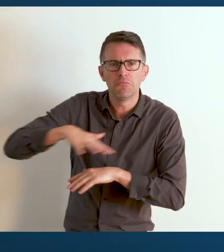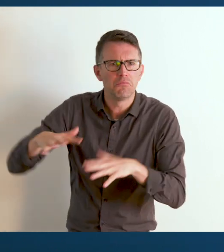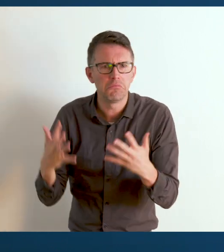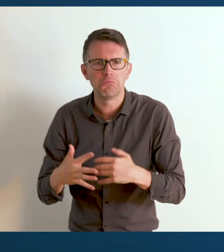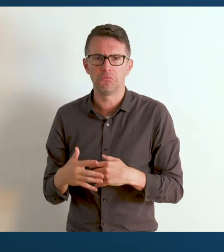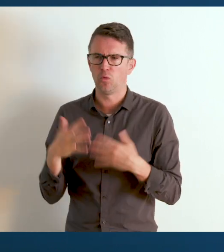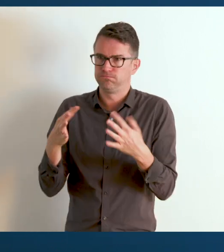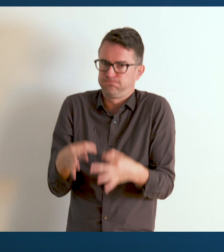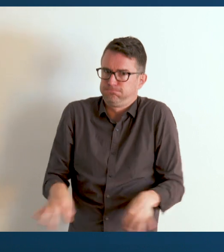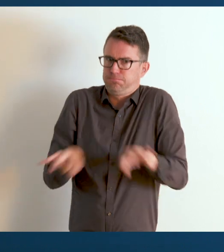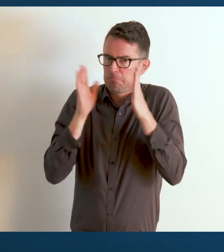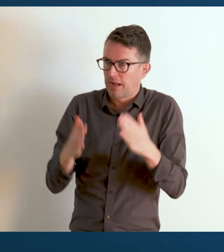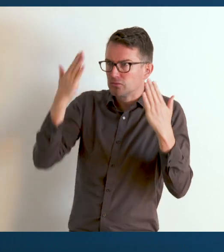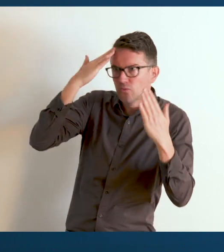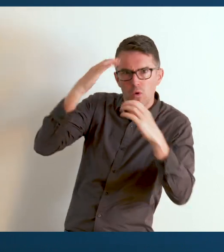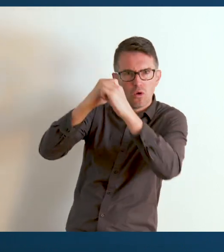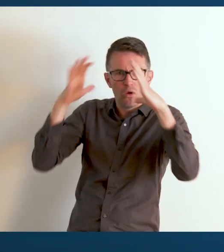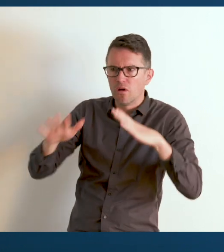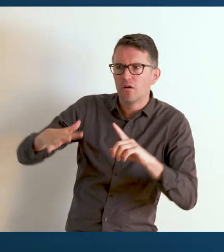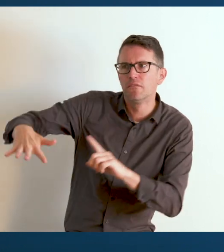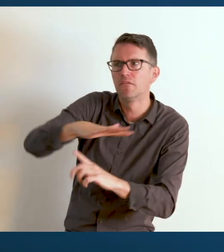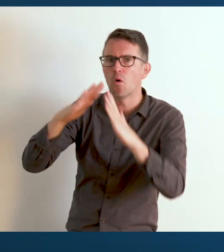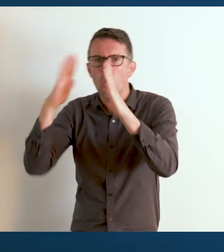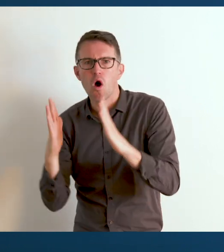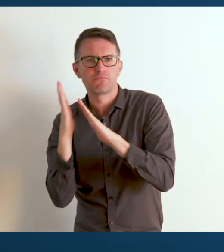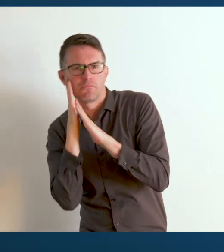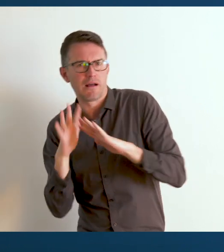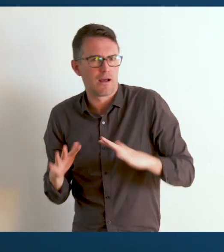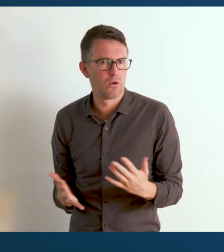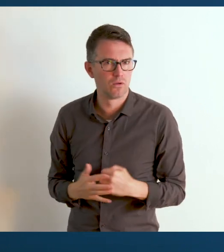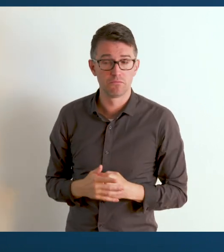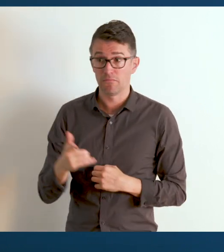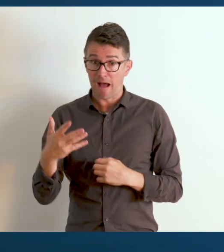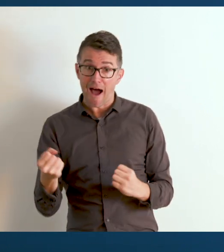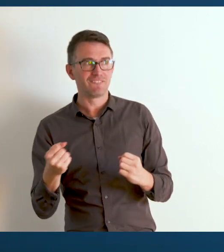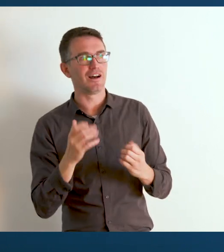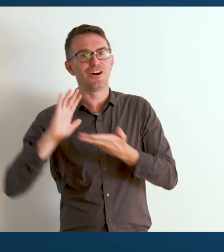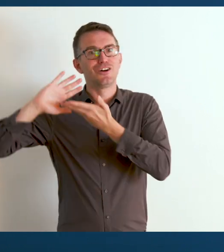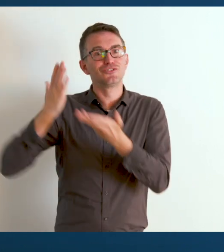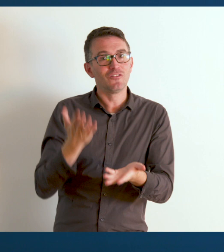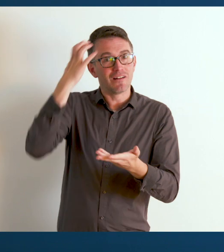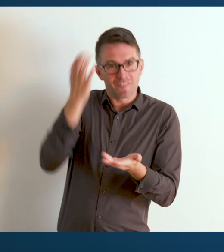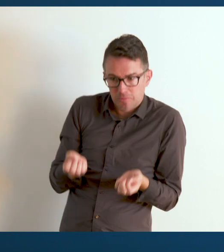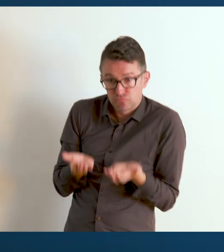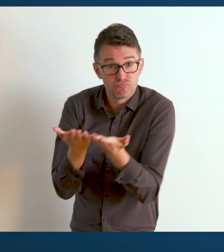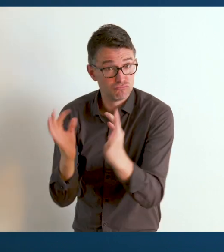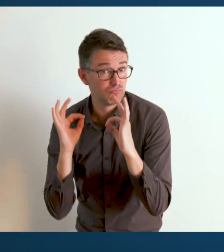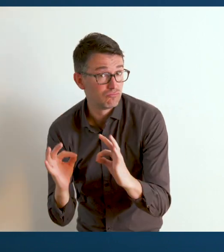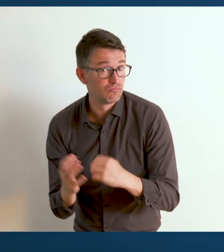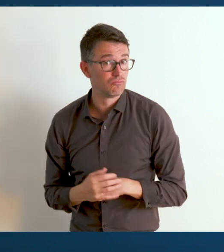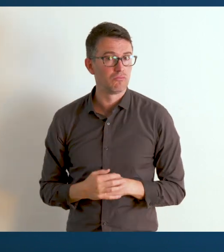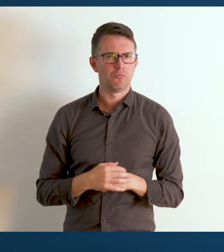their environment, which is very, very important, access to services, and their quality of life. All of that